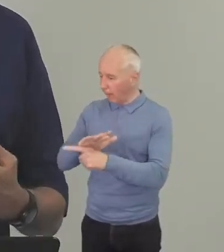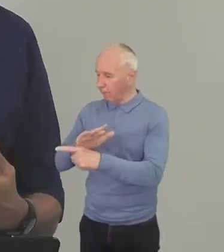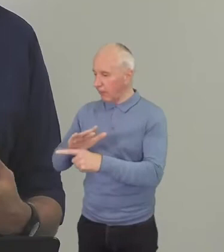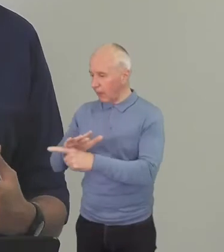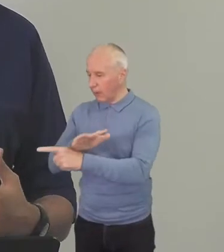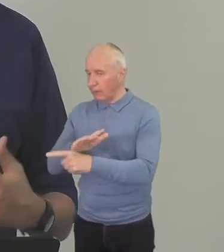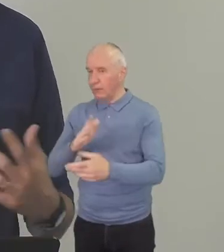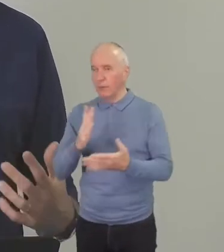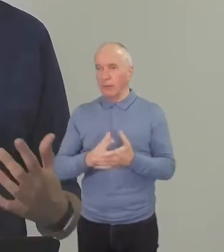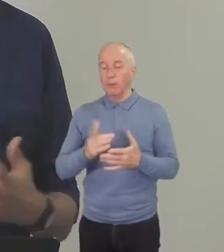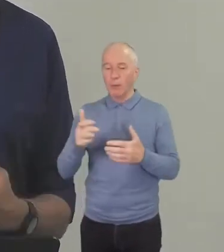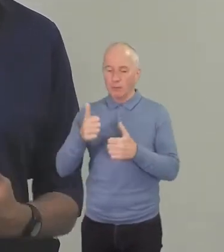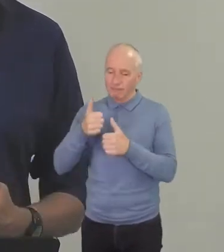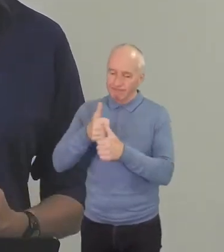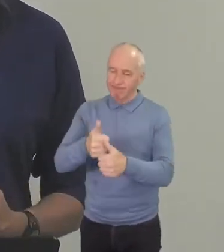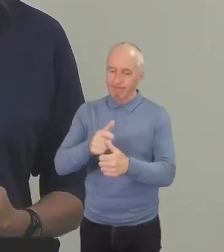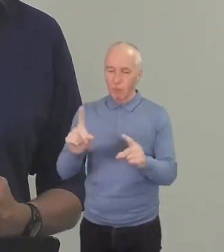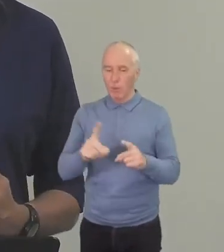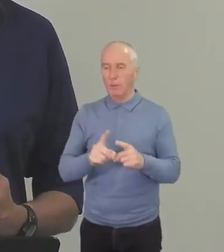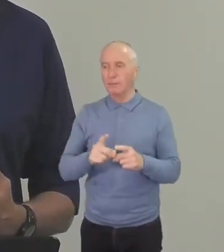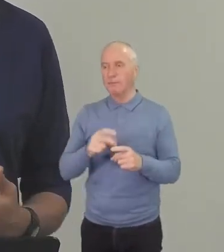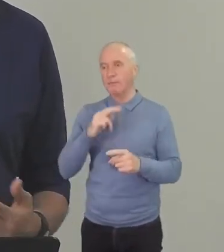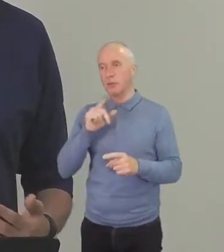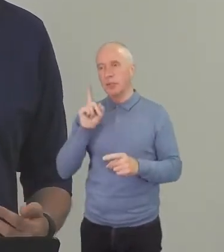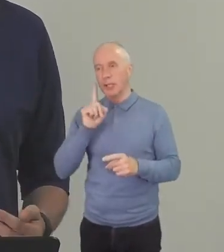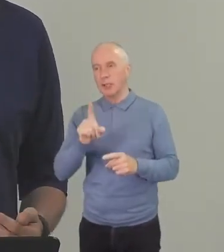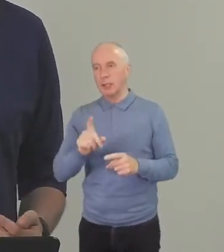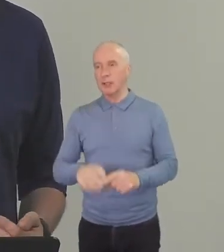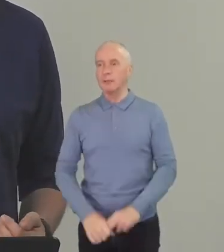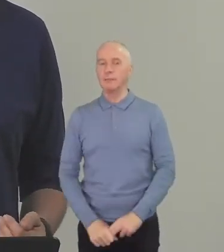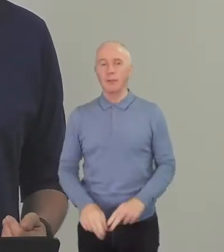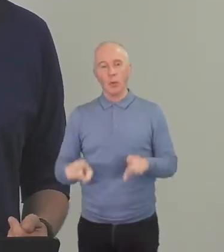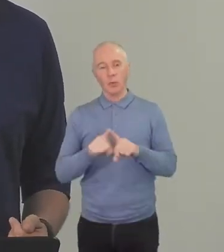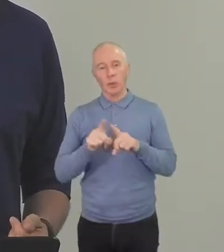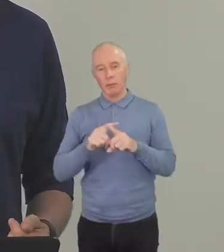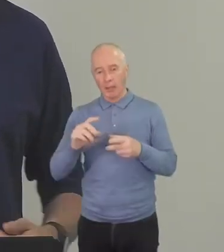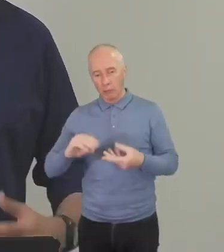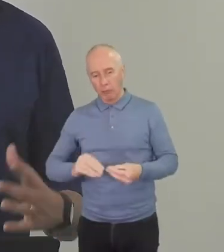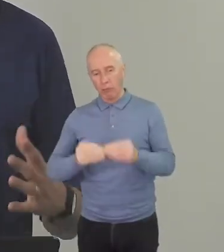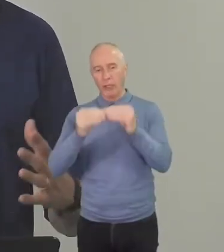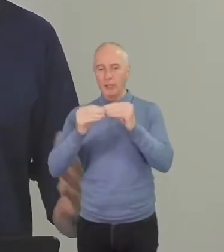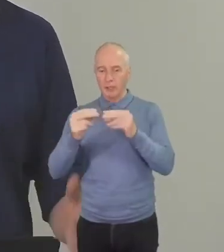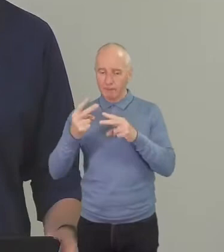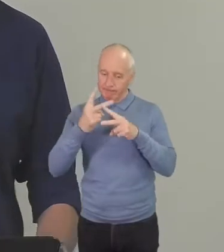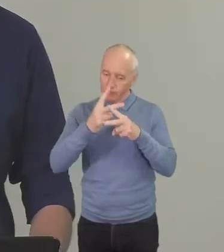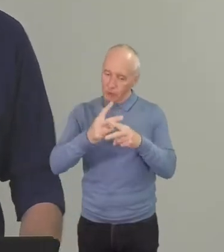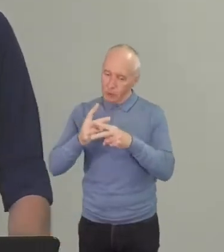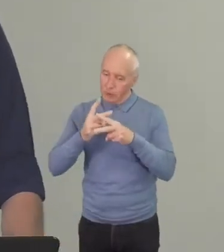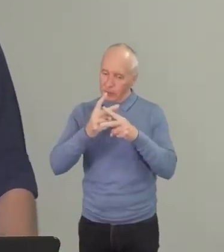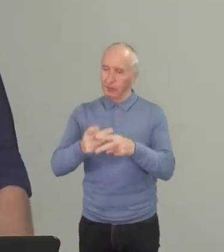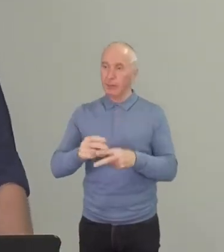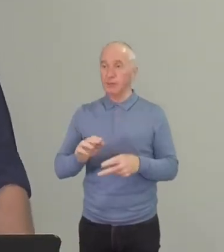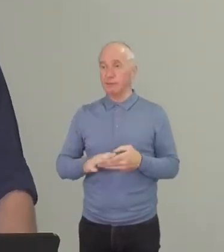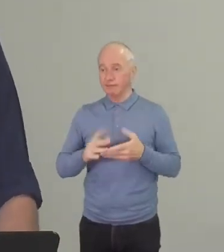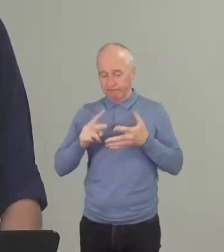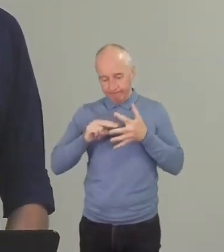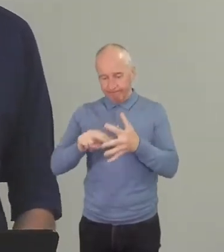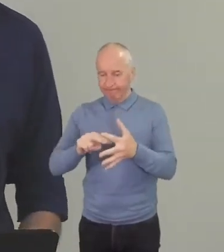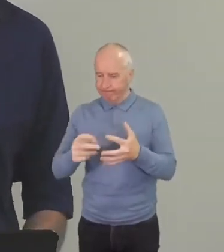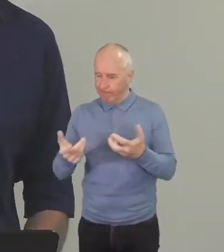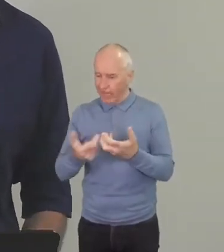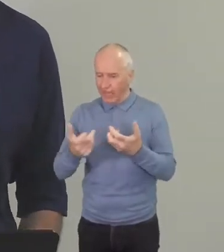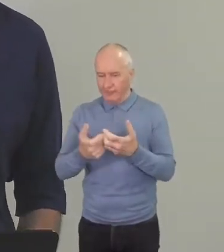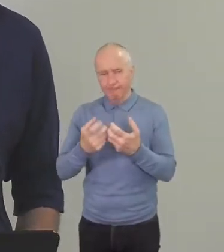upon gender, that emphasis also upon creation stewardship. It's a strategy that was not arrived at easily.